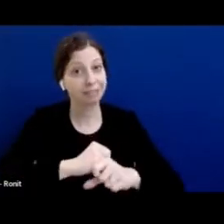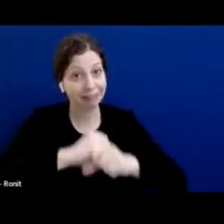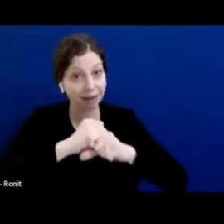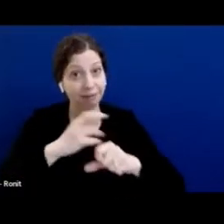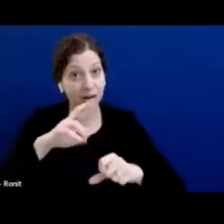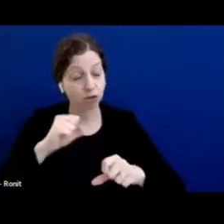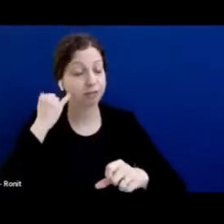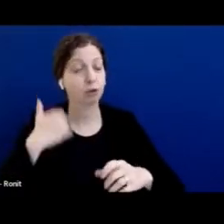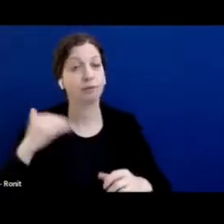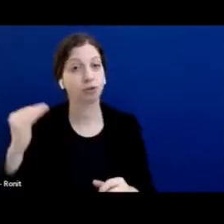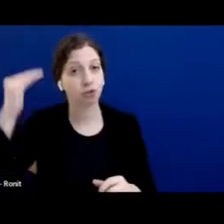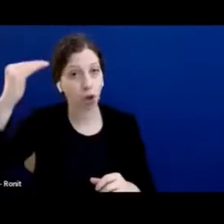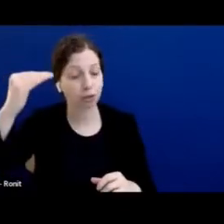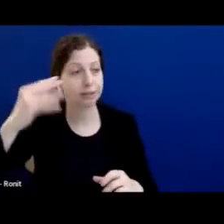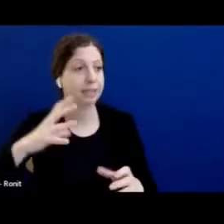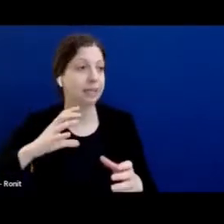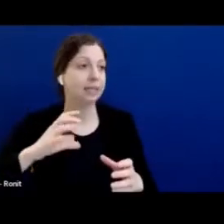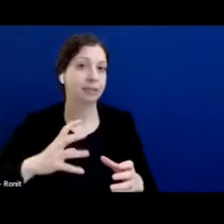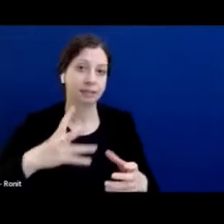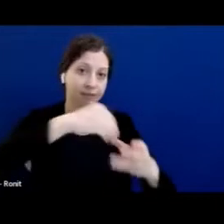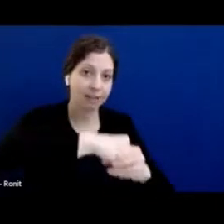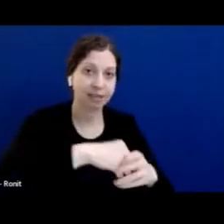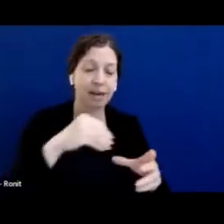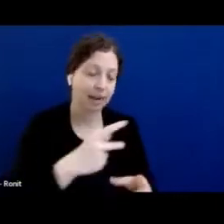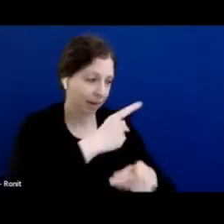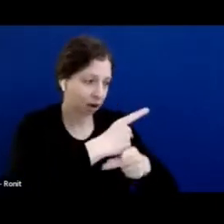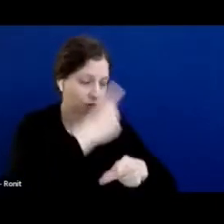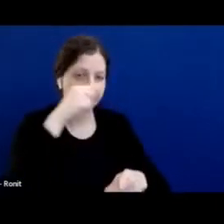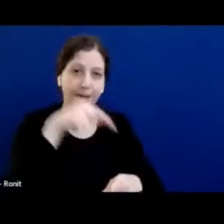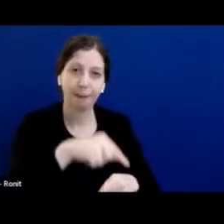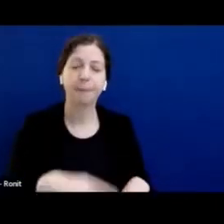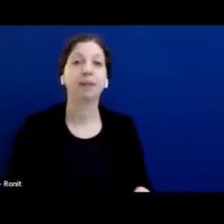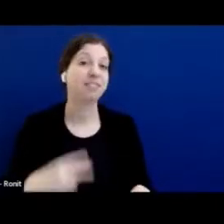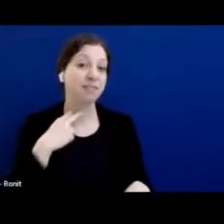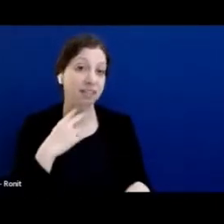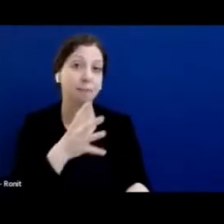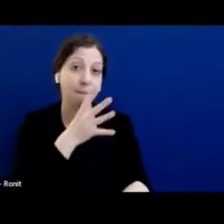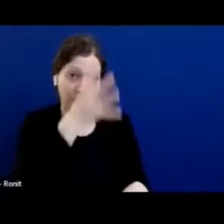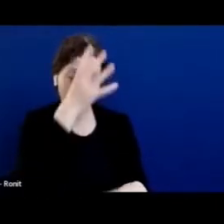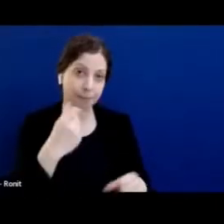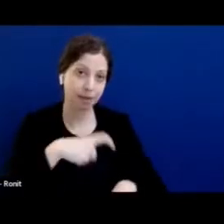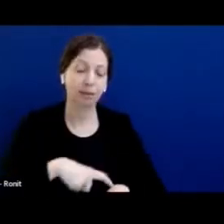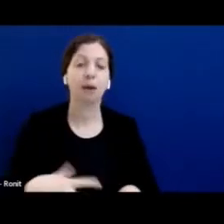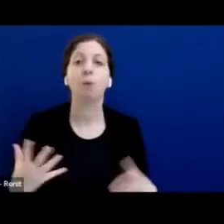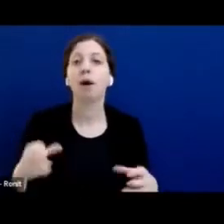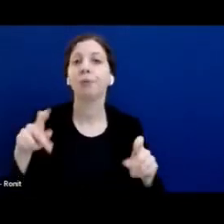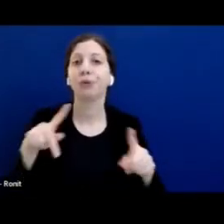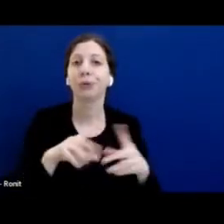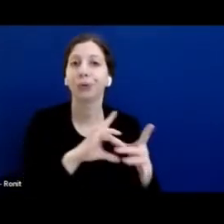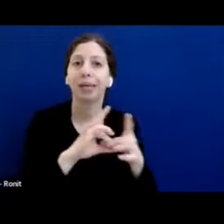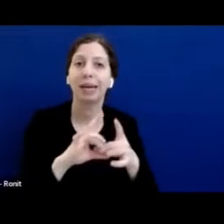them and cares about them, which often is their victim parent. And really thinking about what are opportunities we have to connect kids